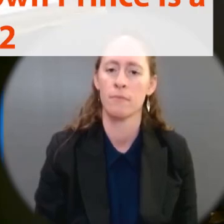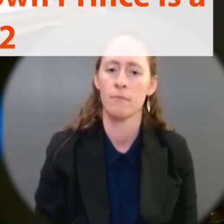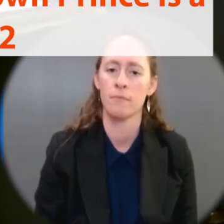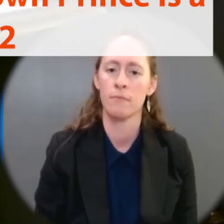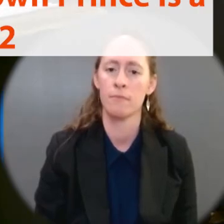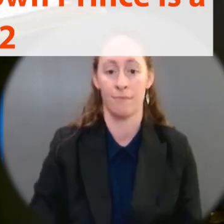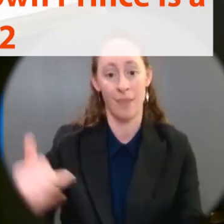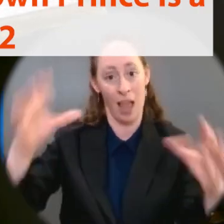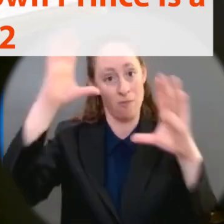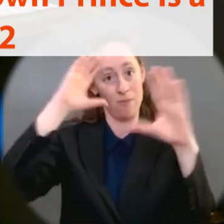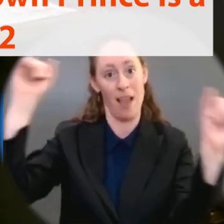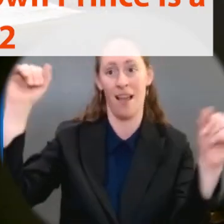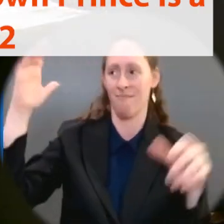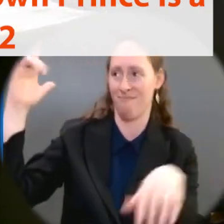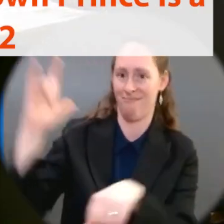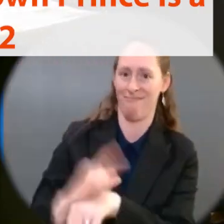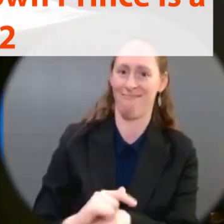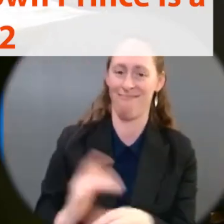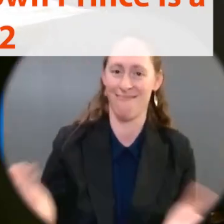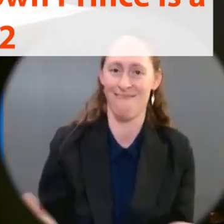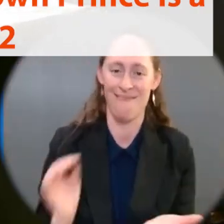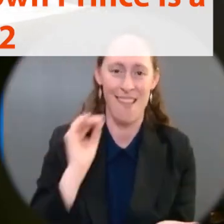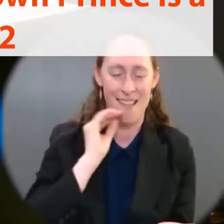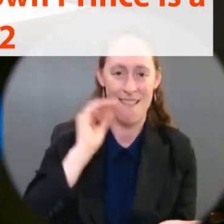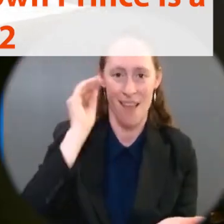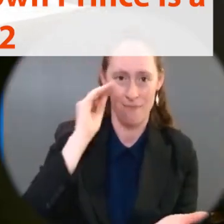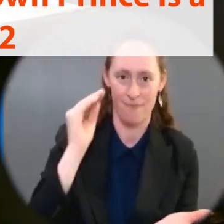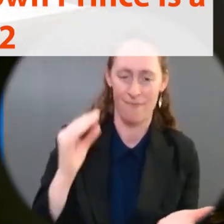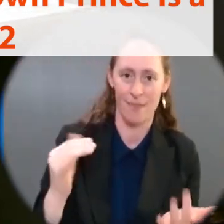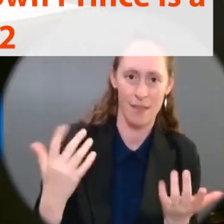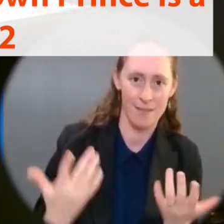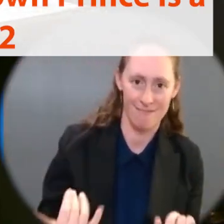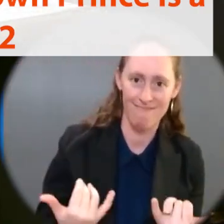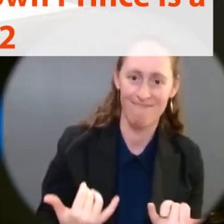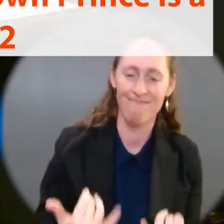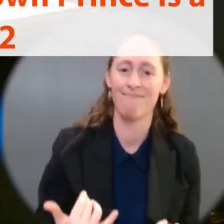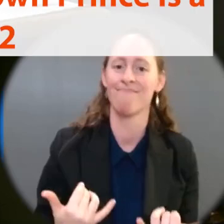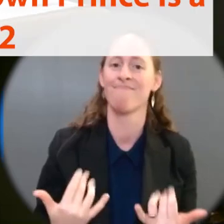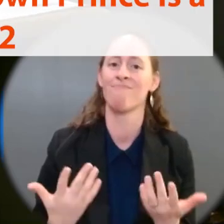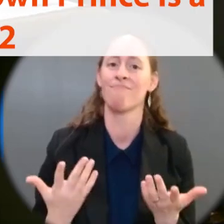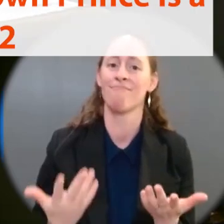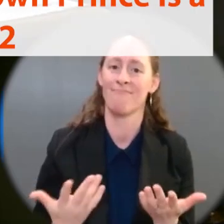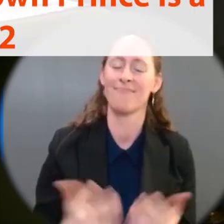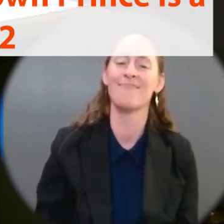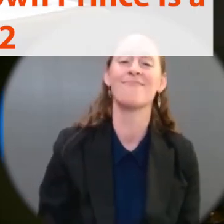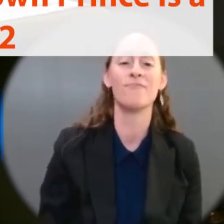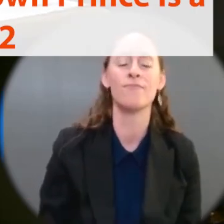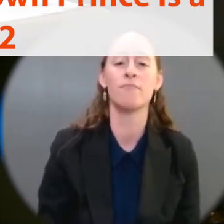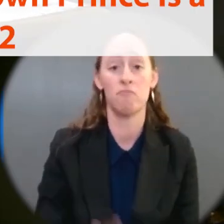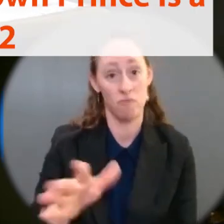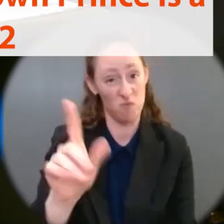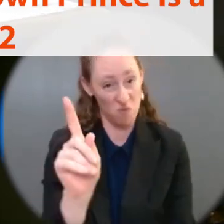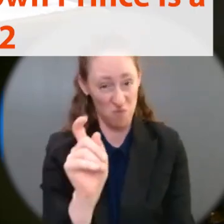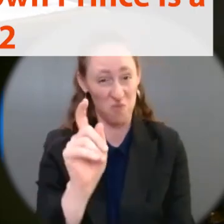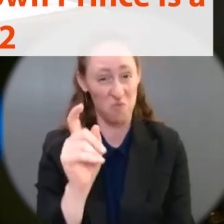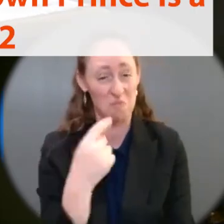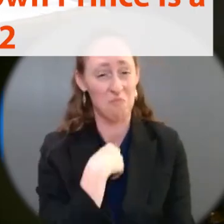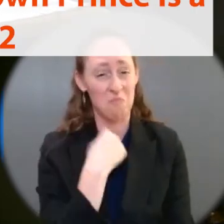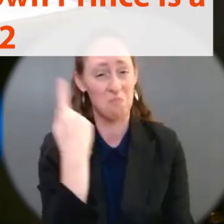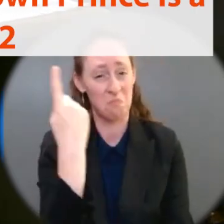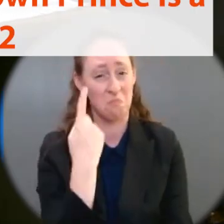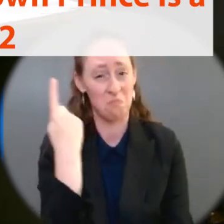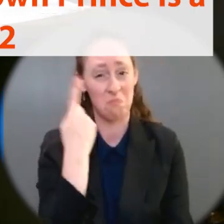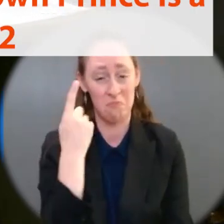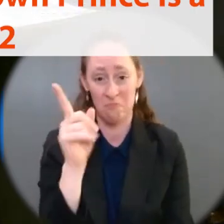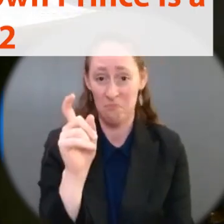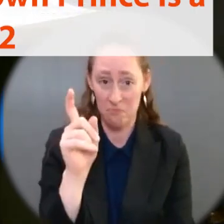does the president still believe that Saudi Arabia and the Crown Prince should be considered a pariah, or